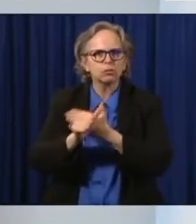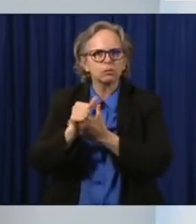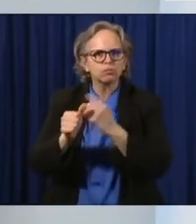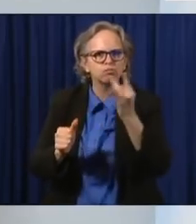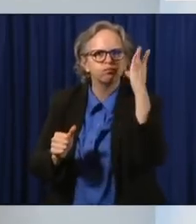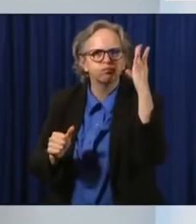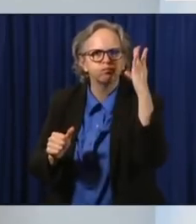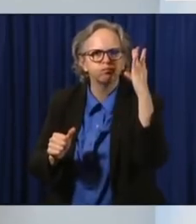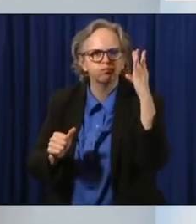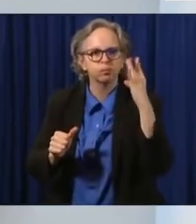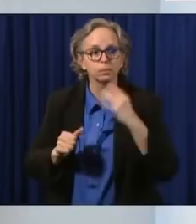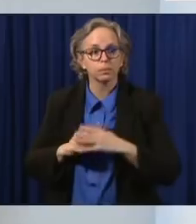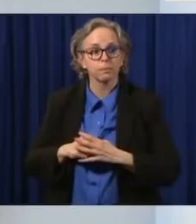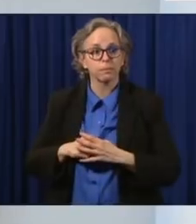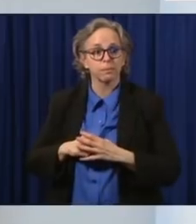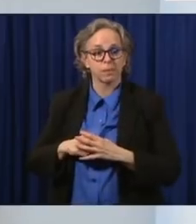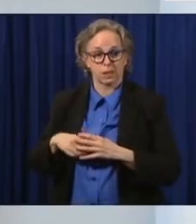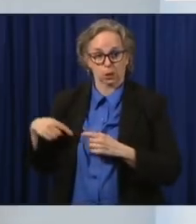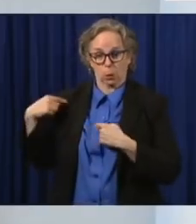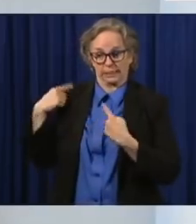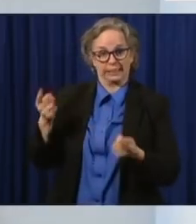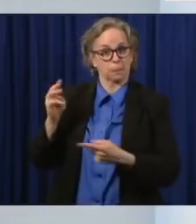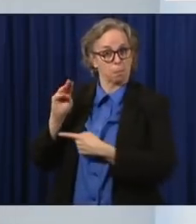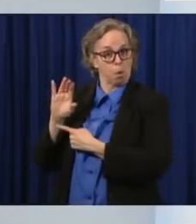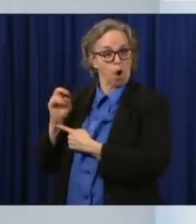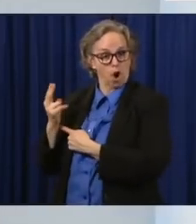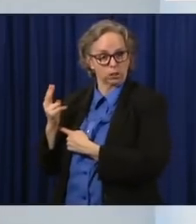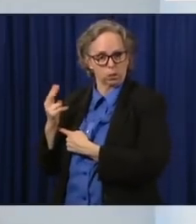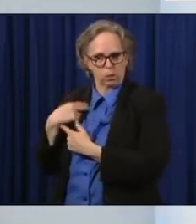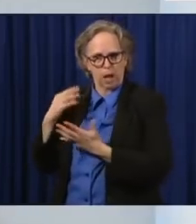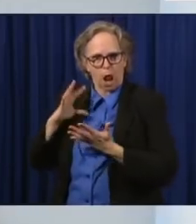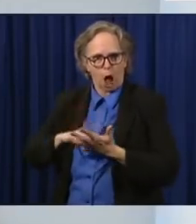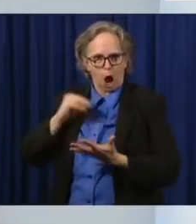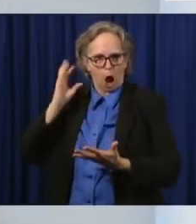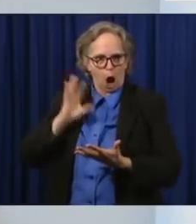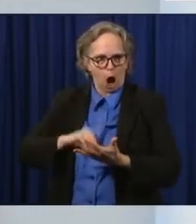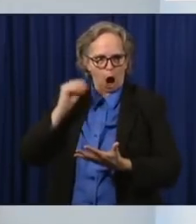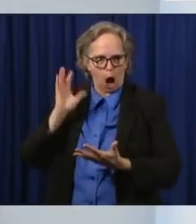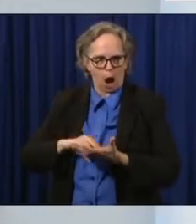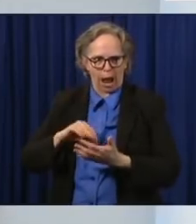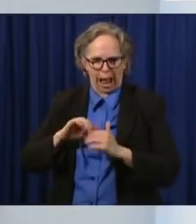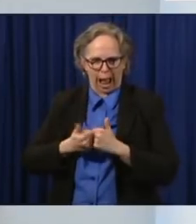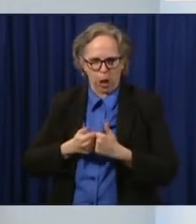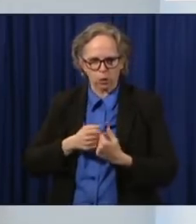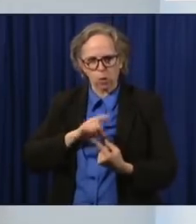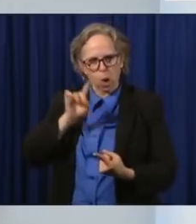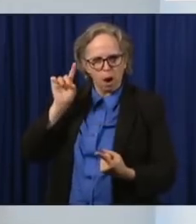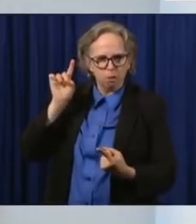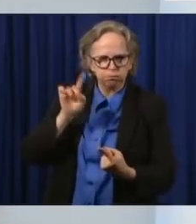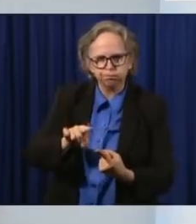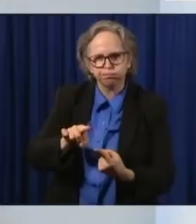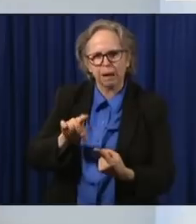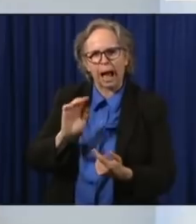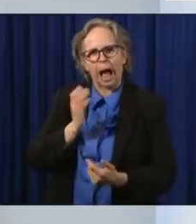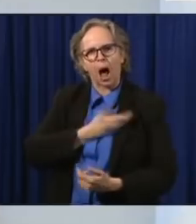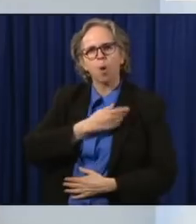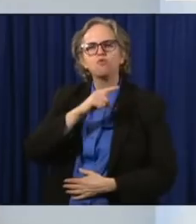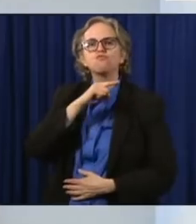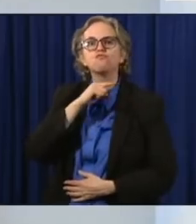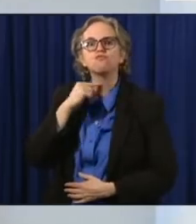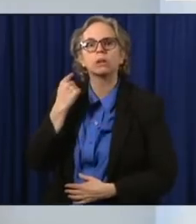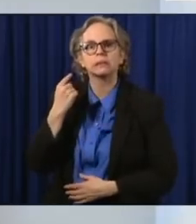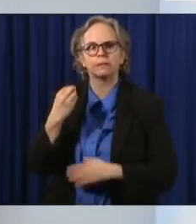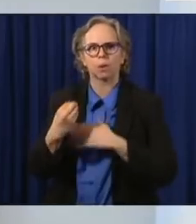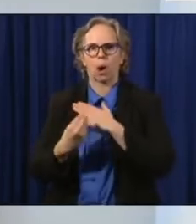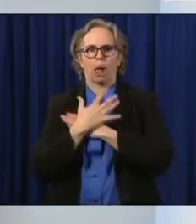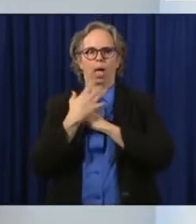early days, we've learned a lot about how to manage our risk individually and collectively. Health professionals have learned